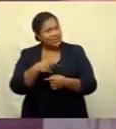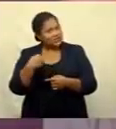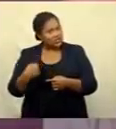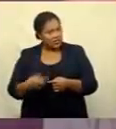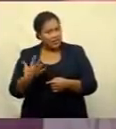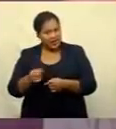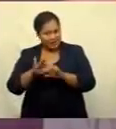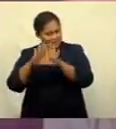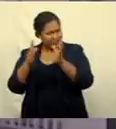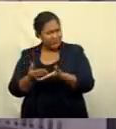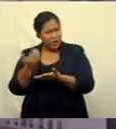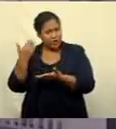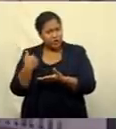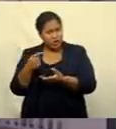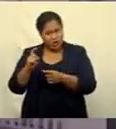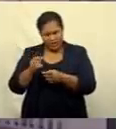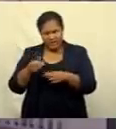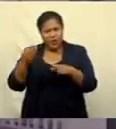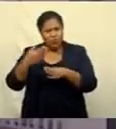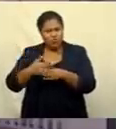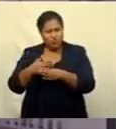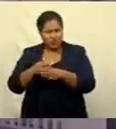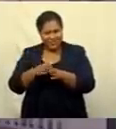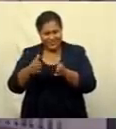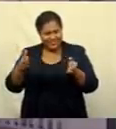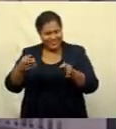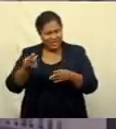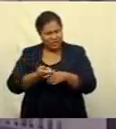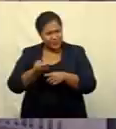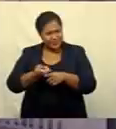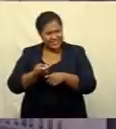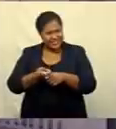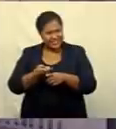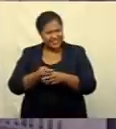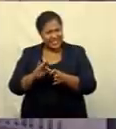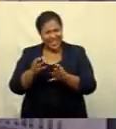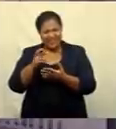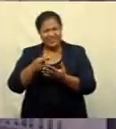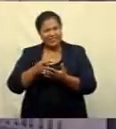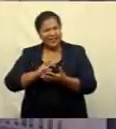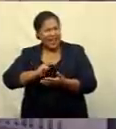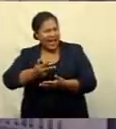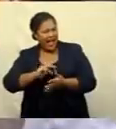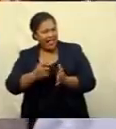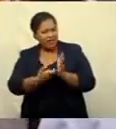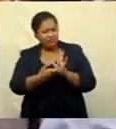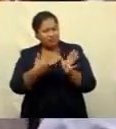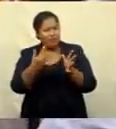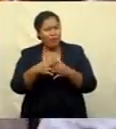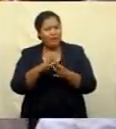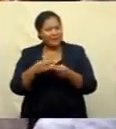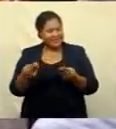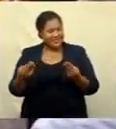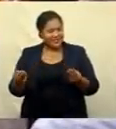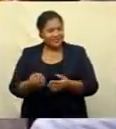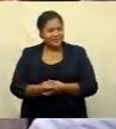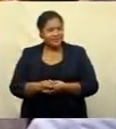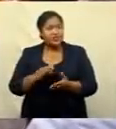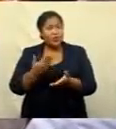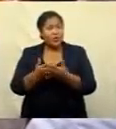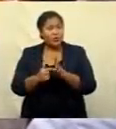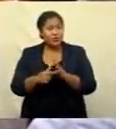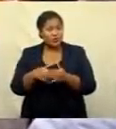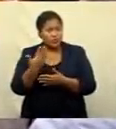global shortage of chips, logistics bottlenecks and higher raw material and freight costs. But on Tuesday, a